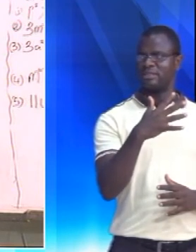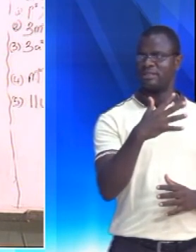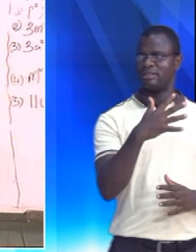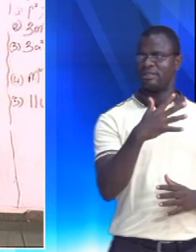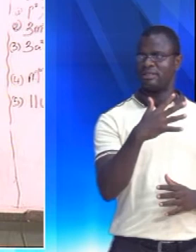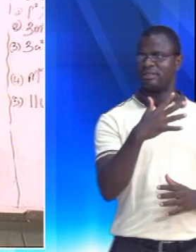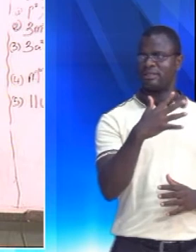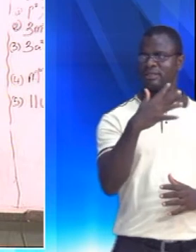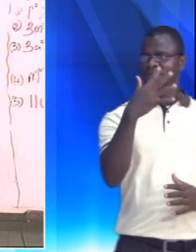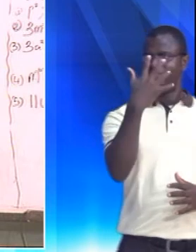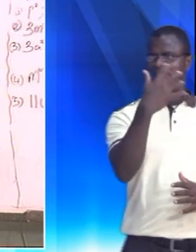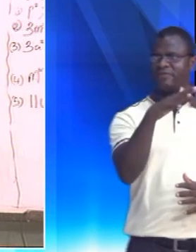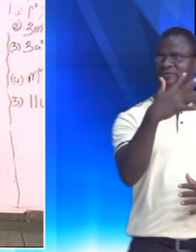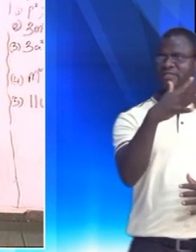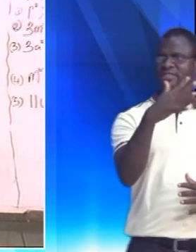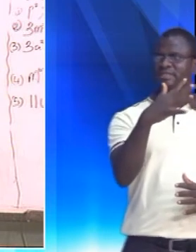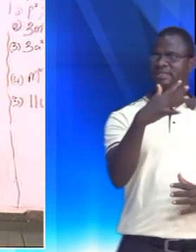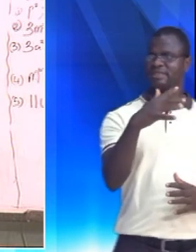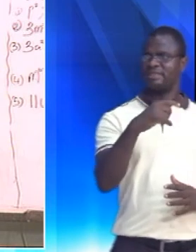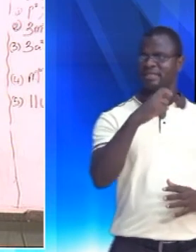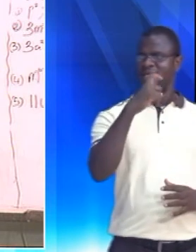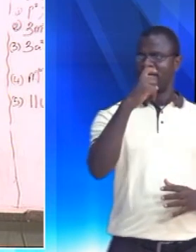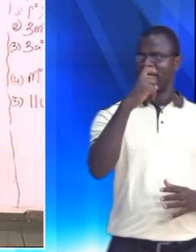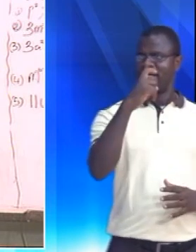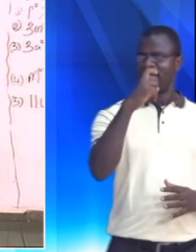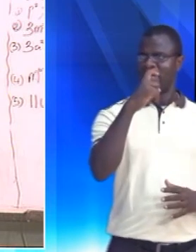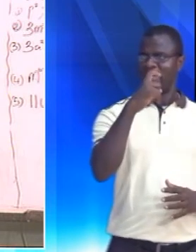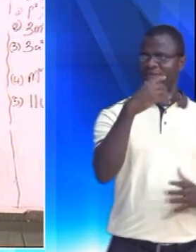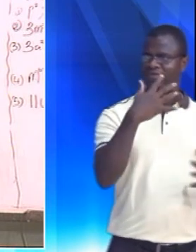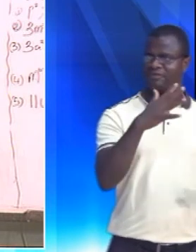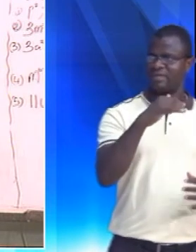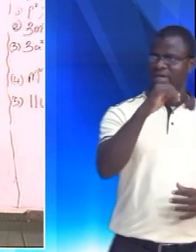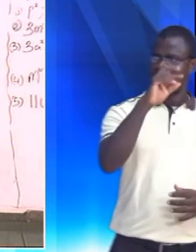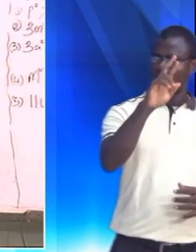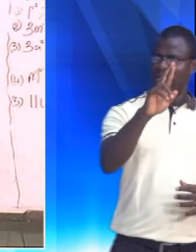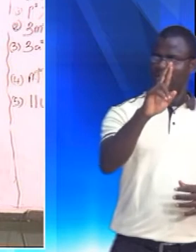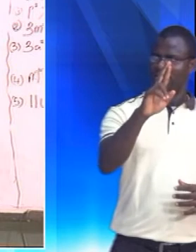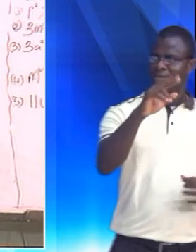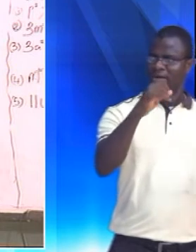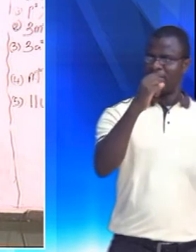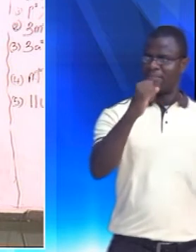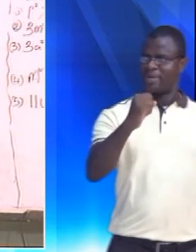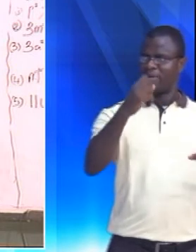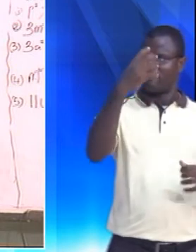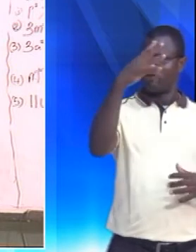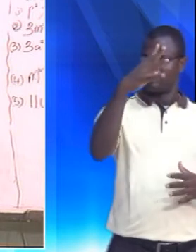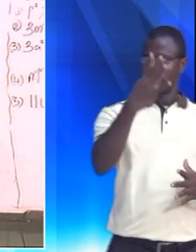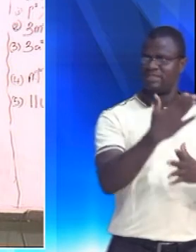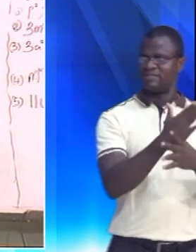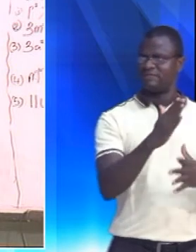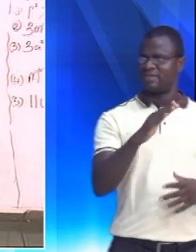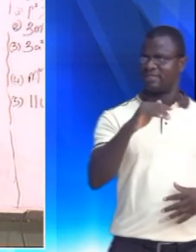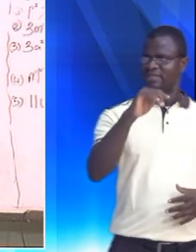3r raised to power of what? 11. In this case, we'll apply the same procedure